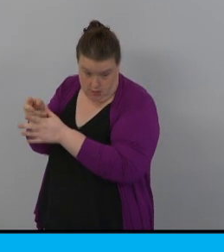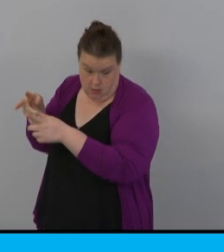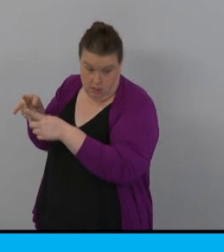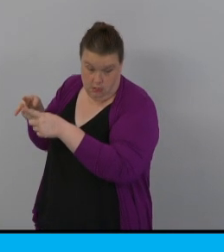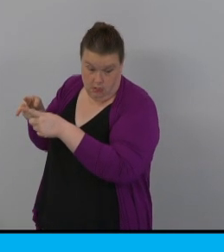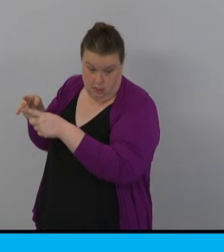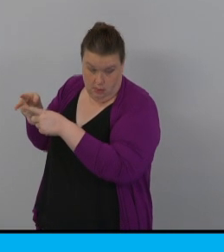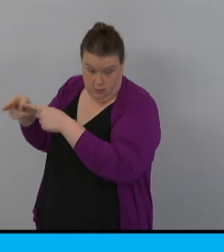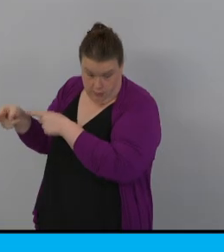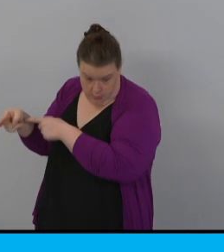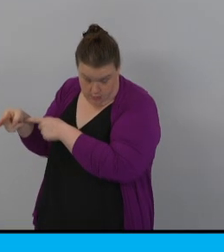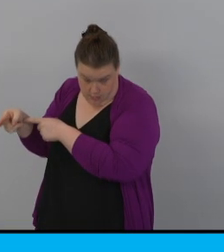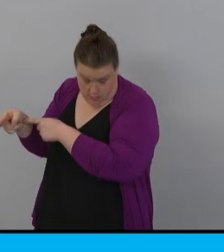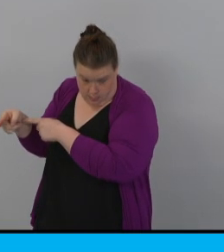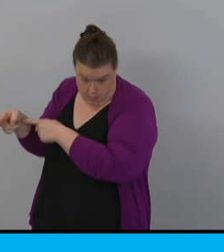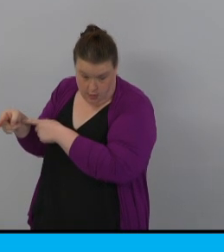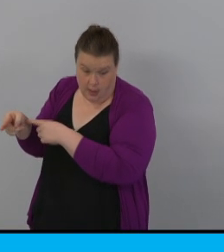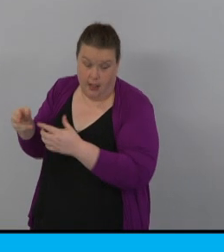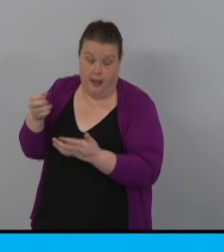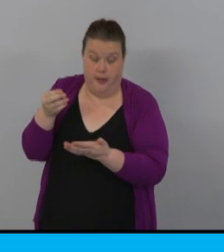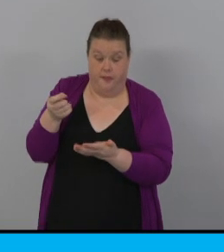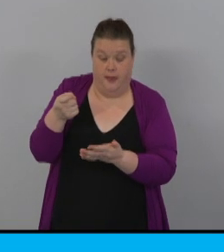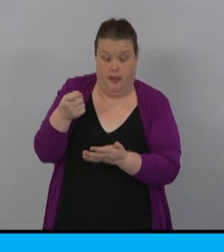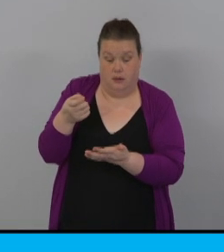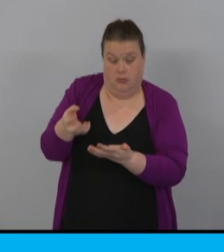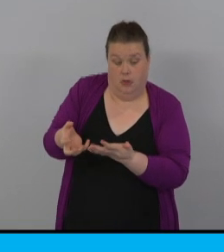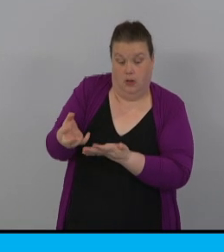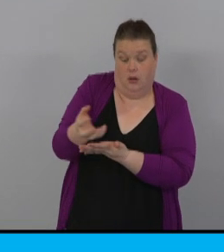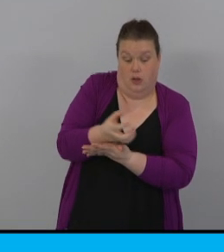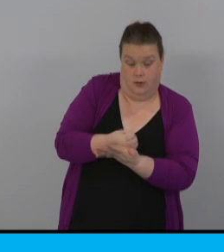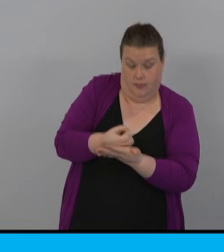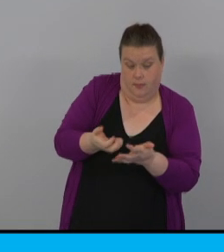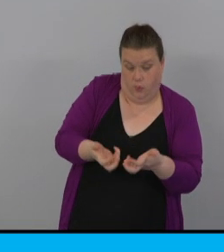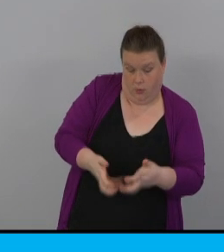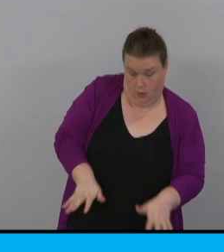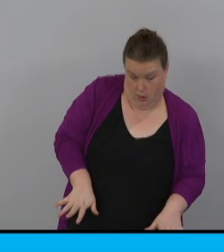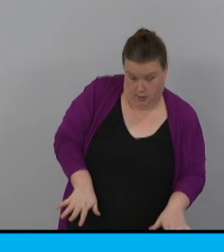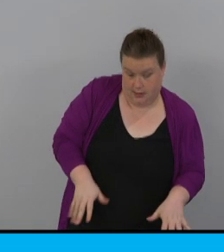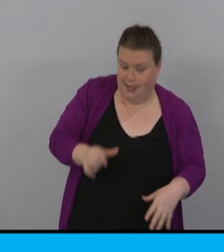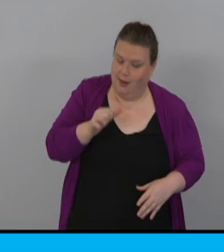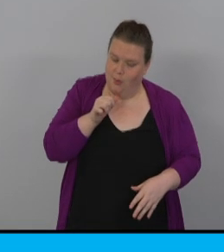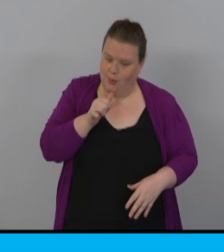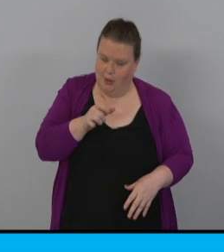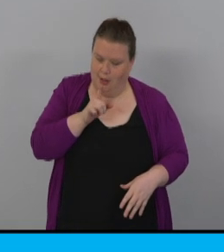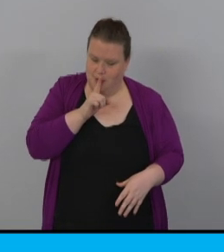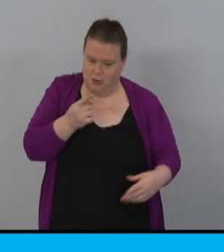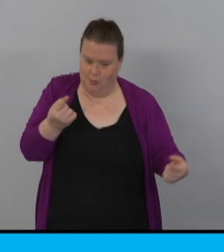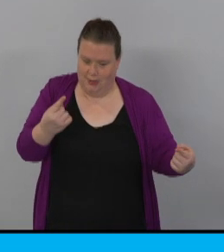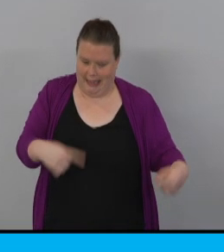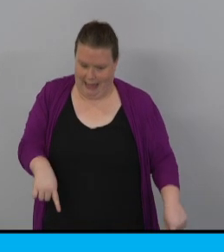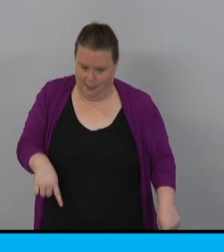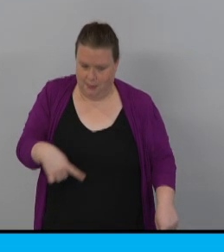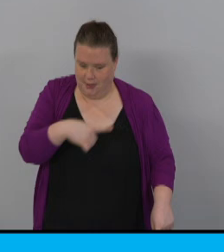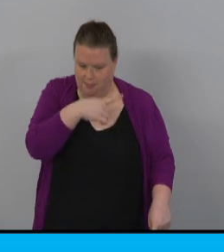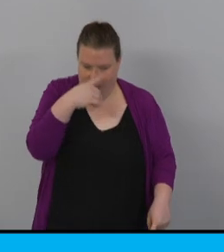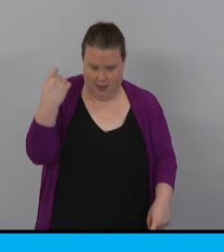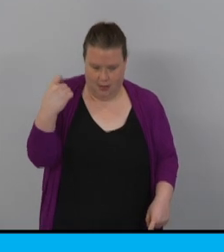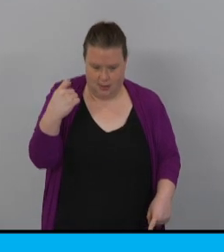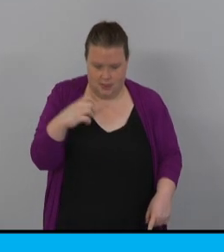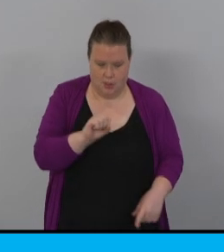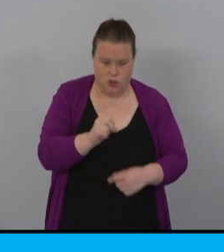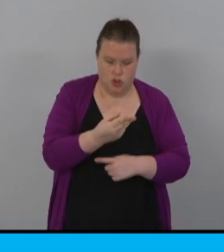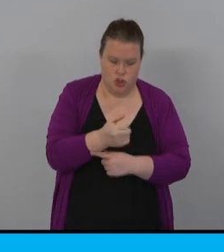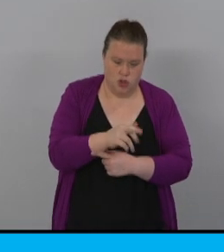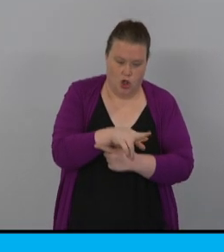we still aren't quite sure what's going to happen with our Medicaid funding, SHARS, and our MAC program. I've also taken